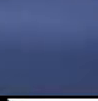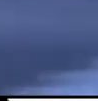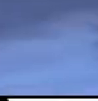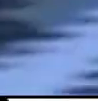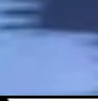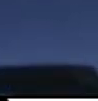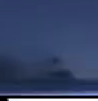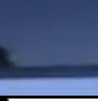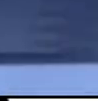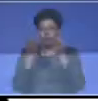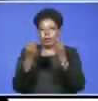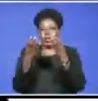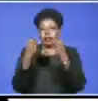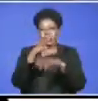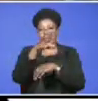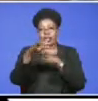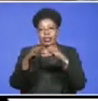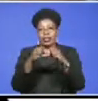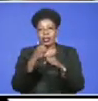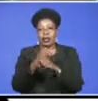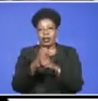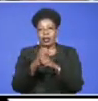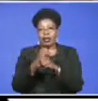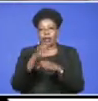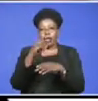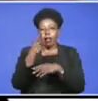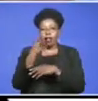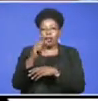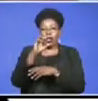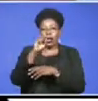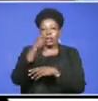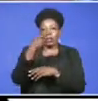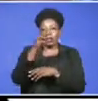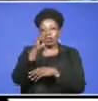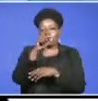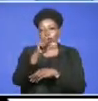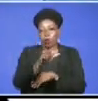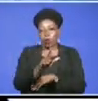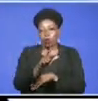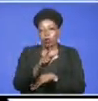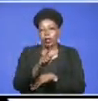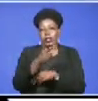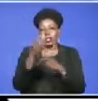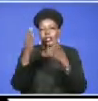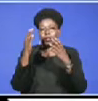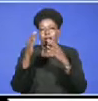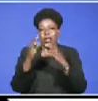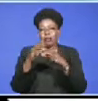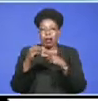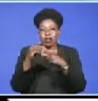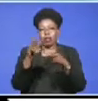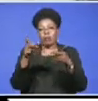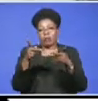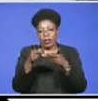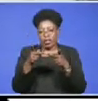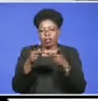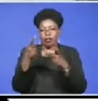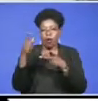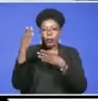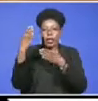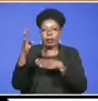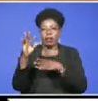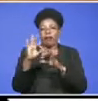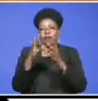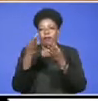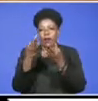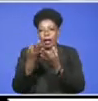For generations, the Shoal has been a popular breakfast stop for many Bahamian families, serving up dishes like boiled fish, stew